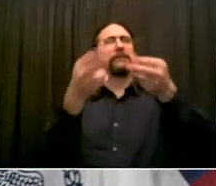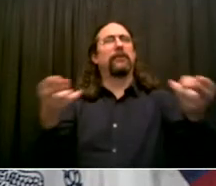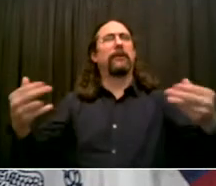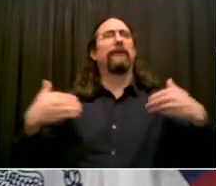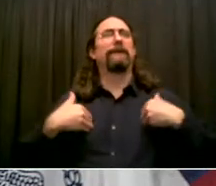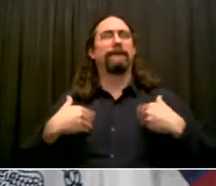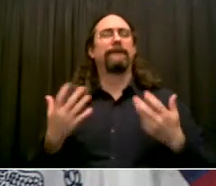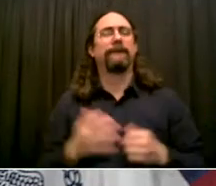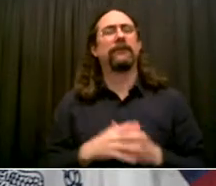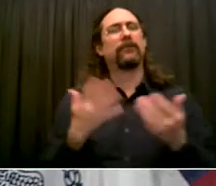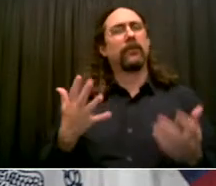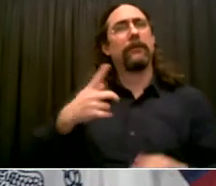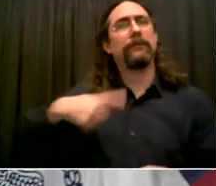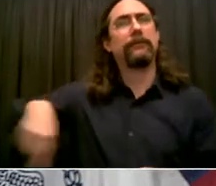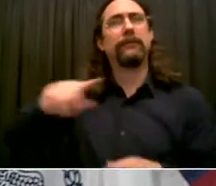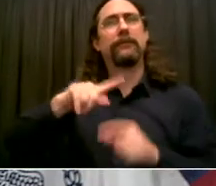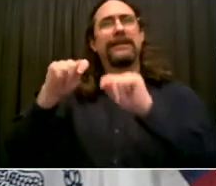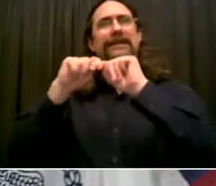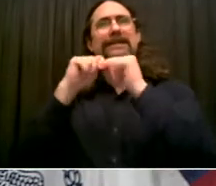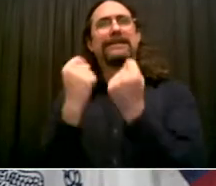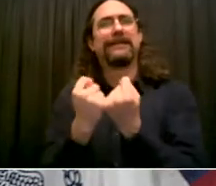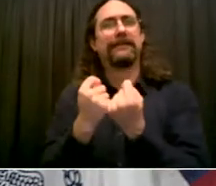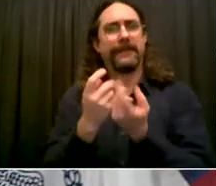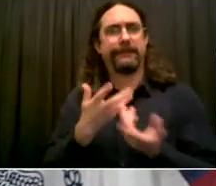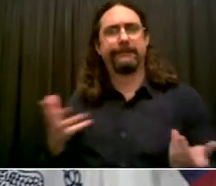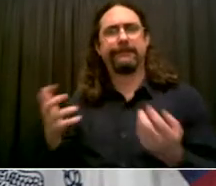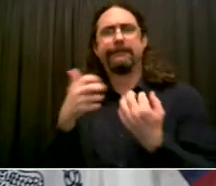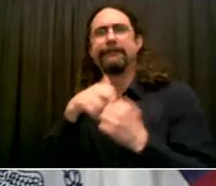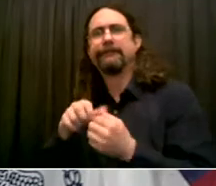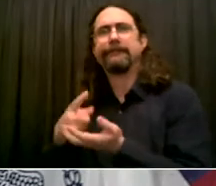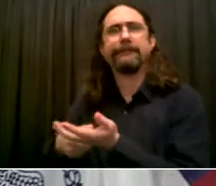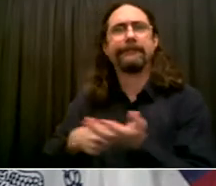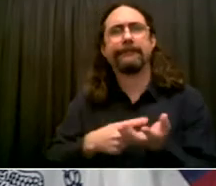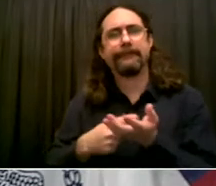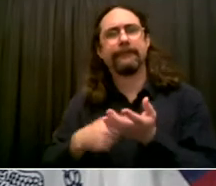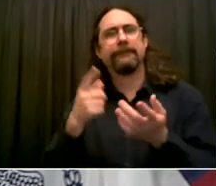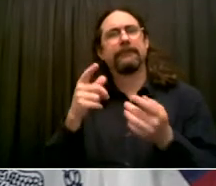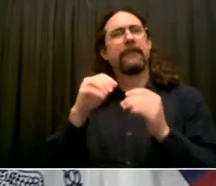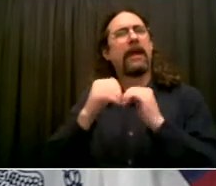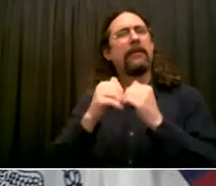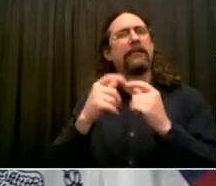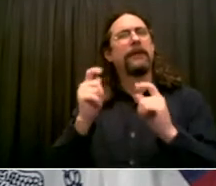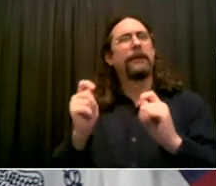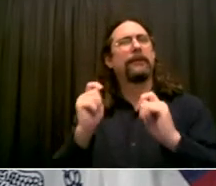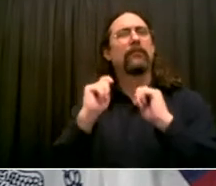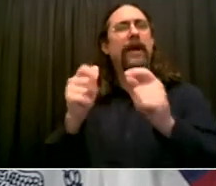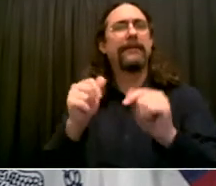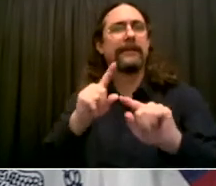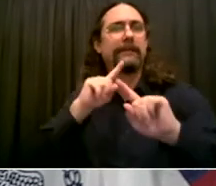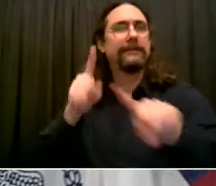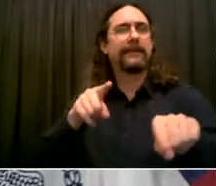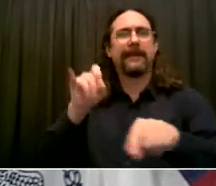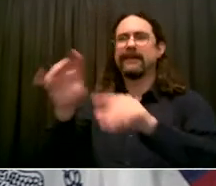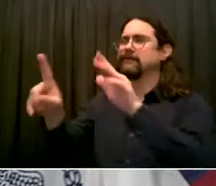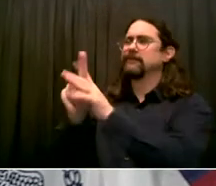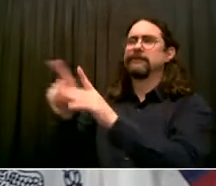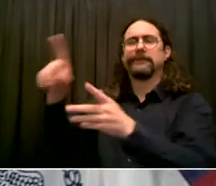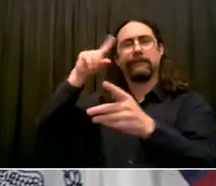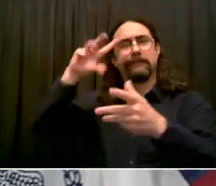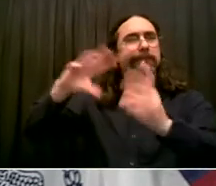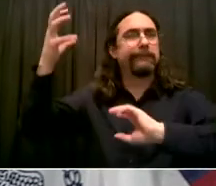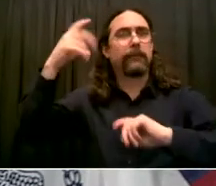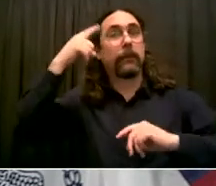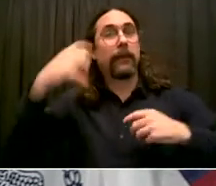days. I want to say everyone, health department, health and hospitals, has been working in coordination with homeless services to make sure that